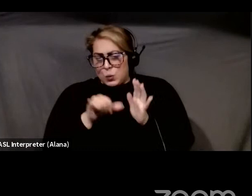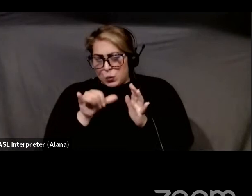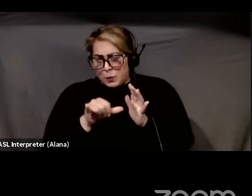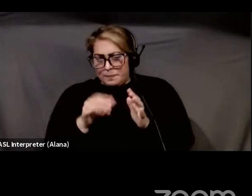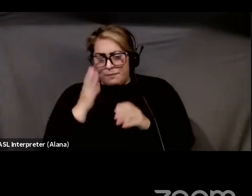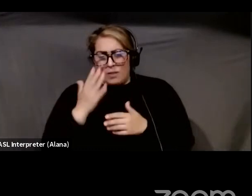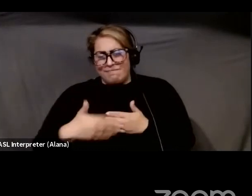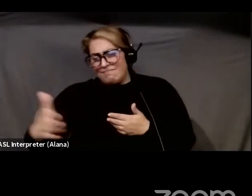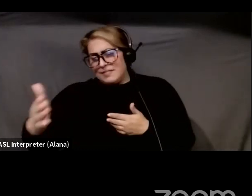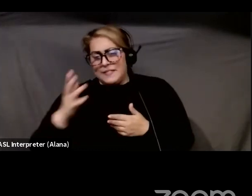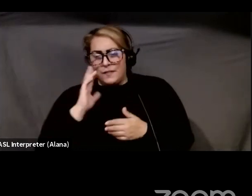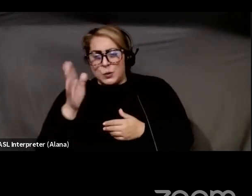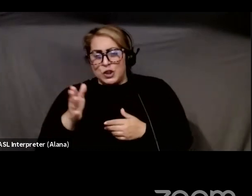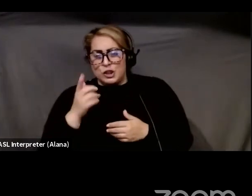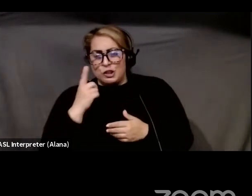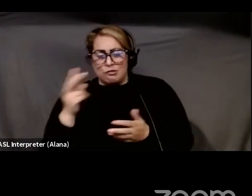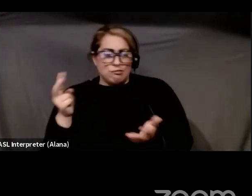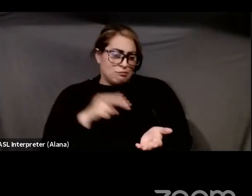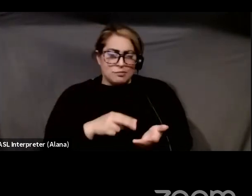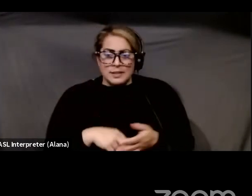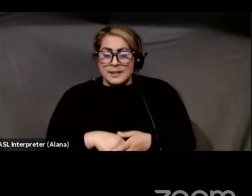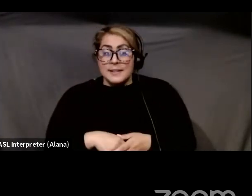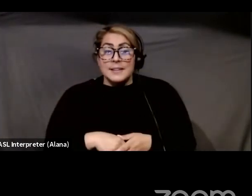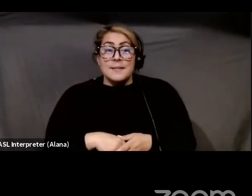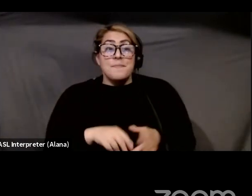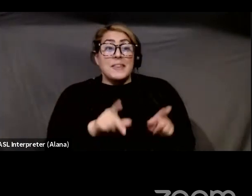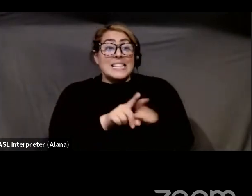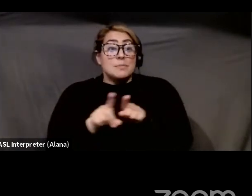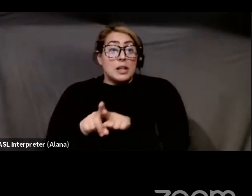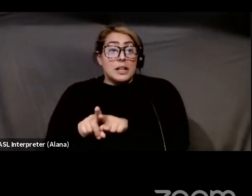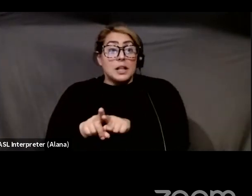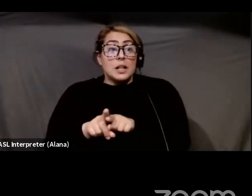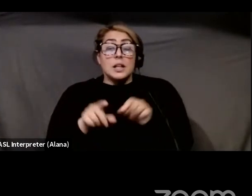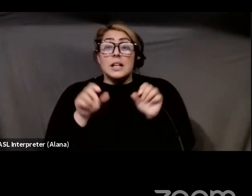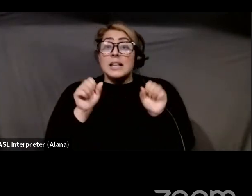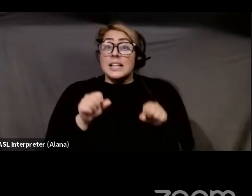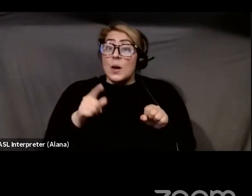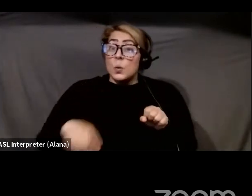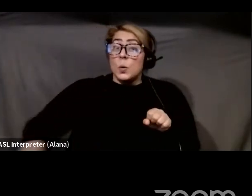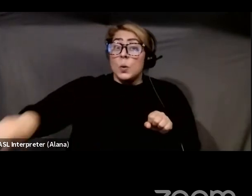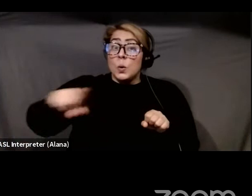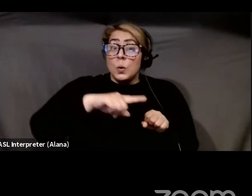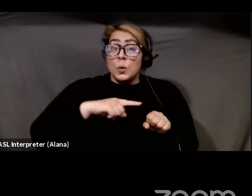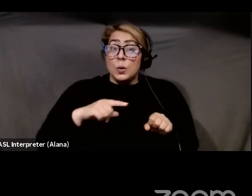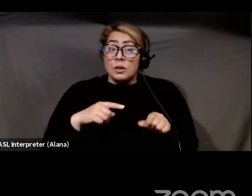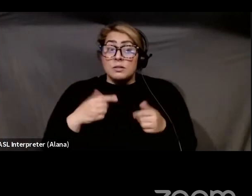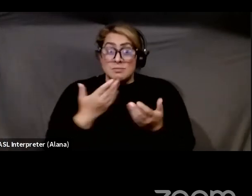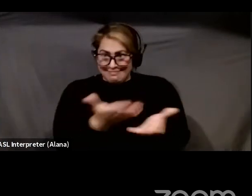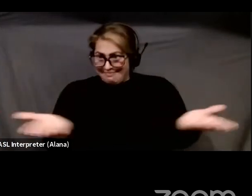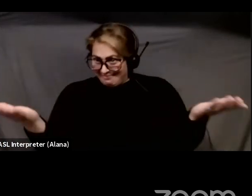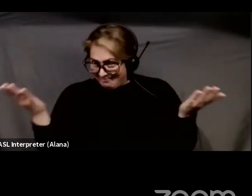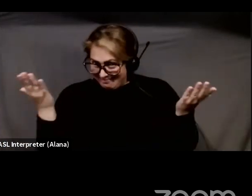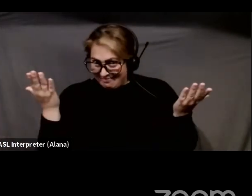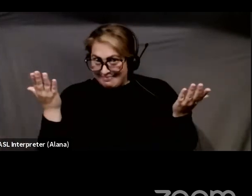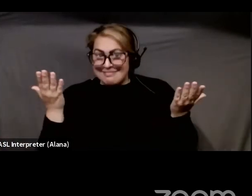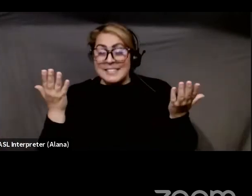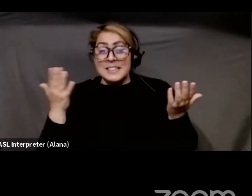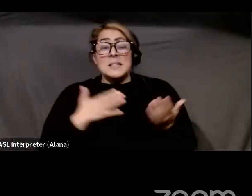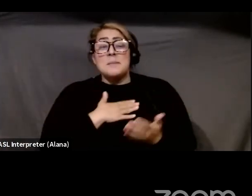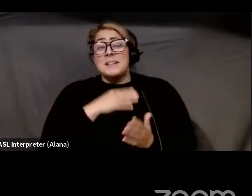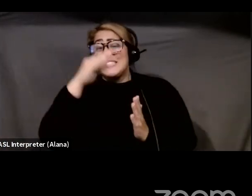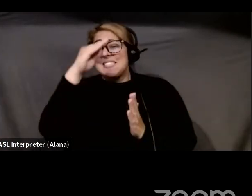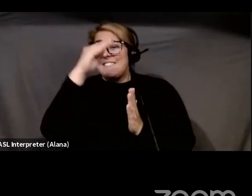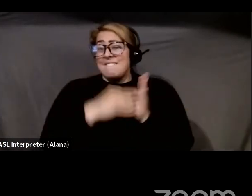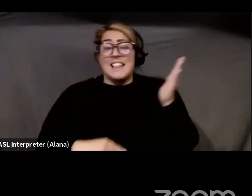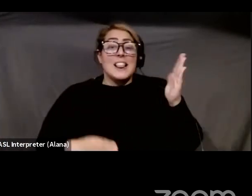Similarly, can you also, everybody out there, please fill out our